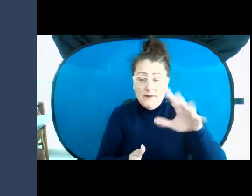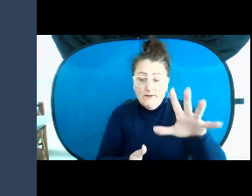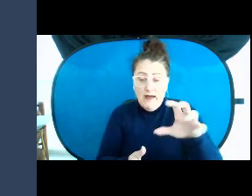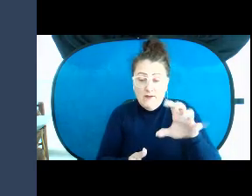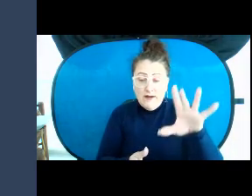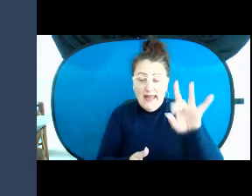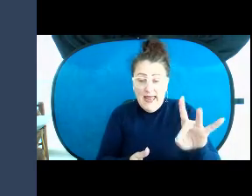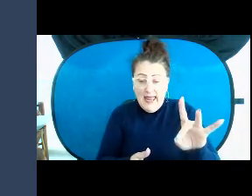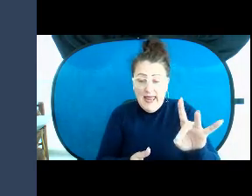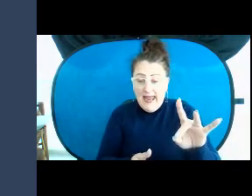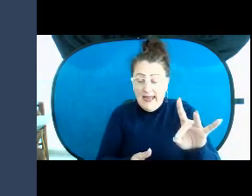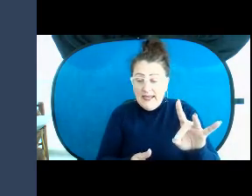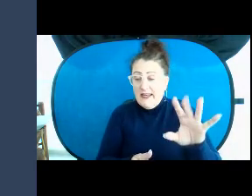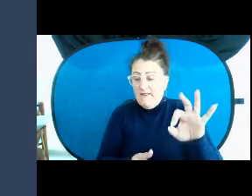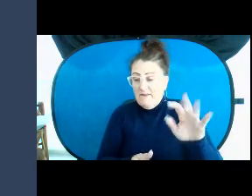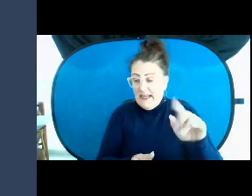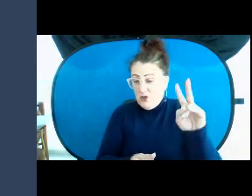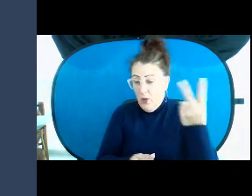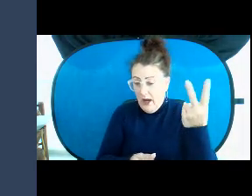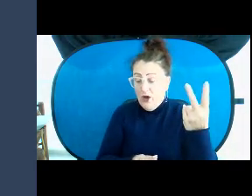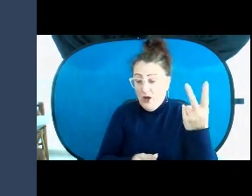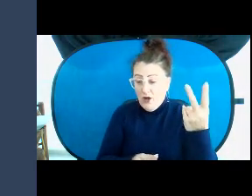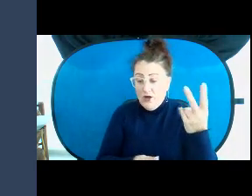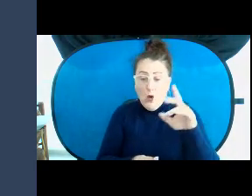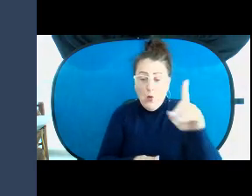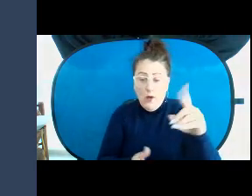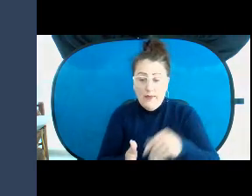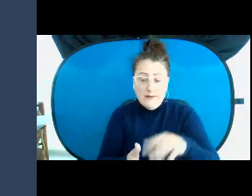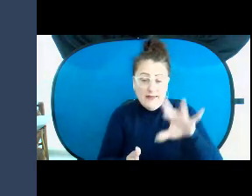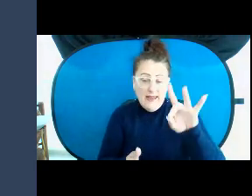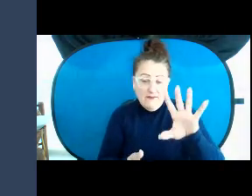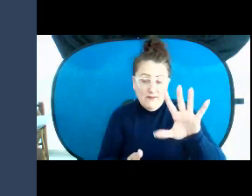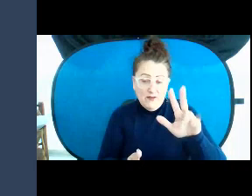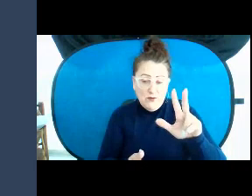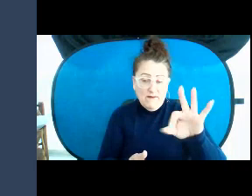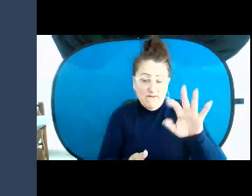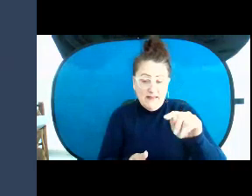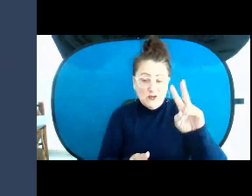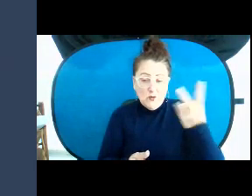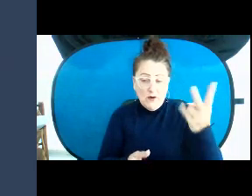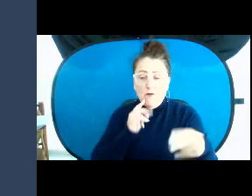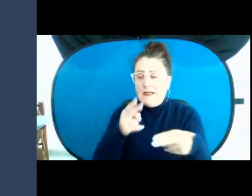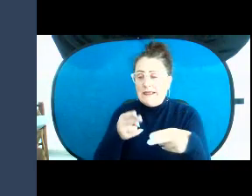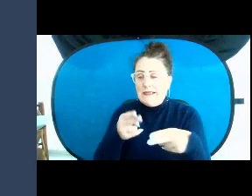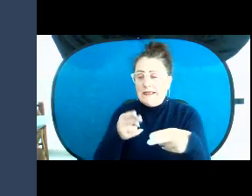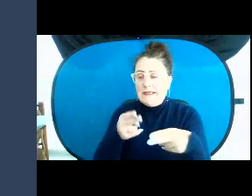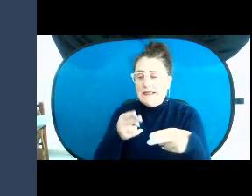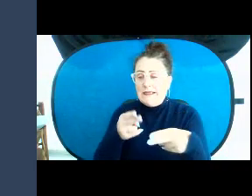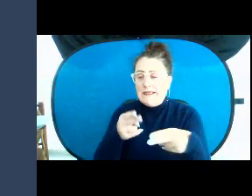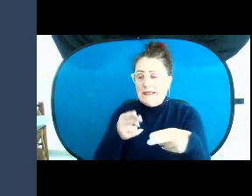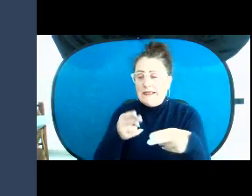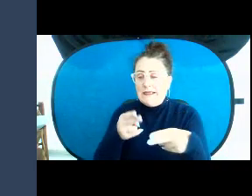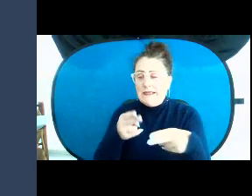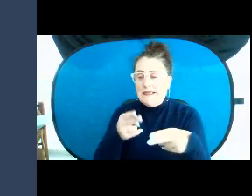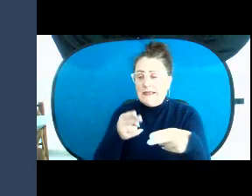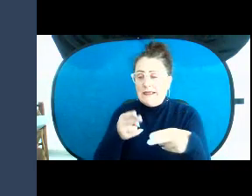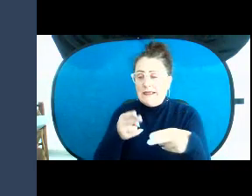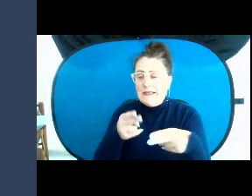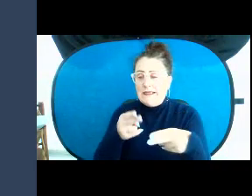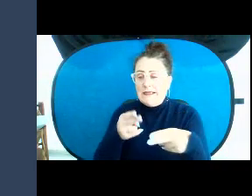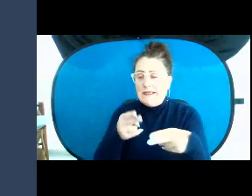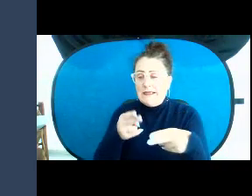for a temporary construction easement and 1,853 square feet for a temporary access easement. The Los Cerritos